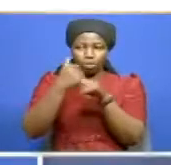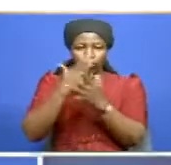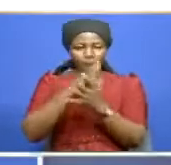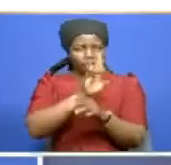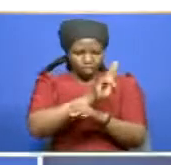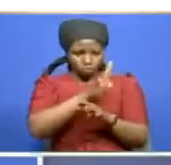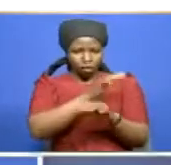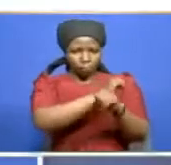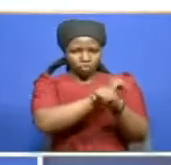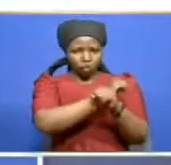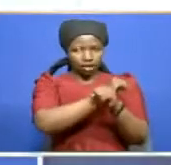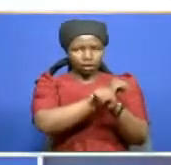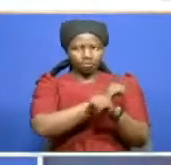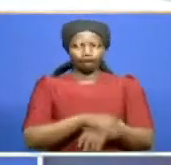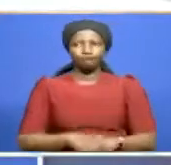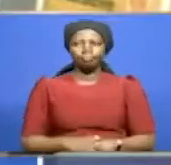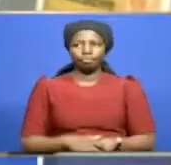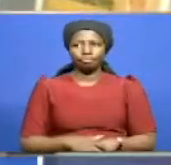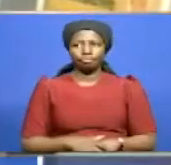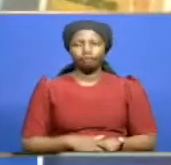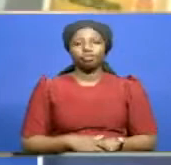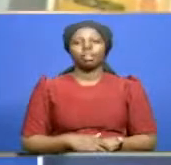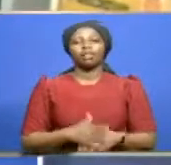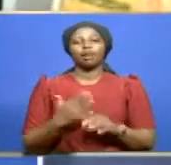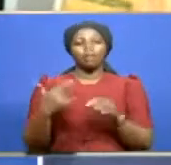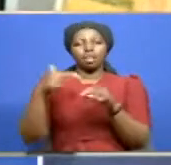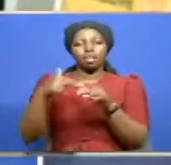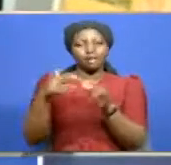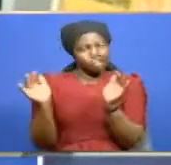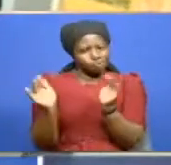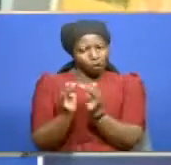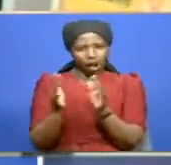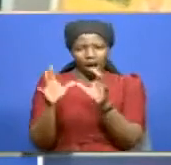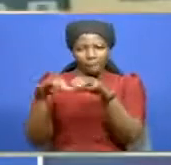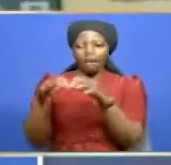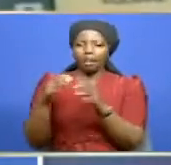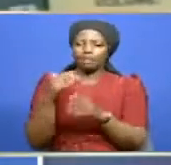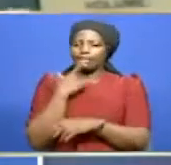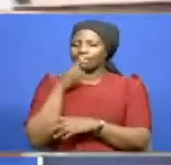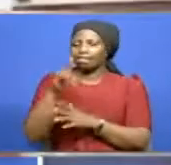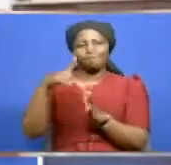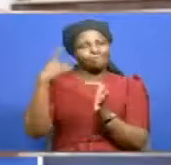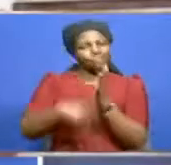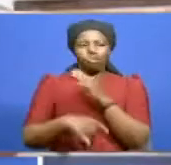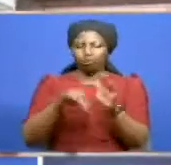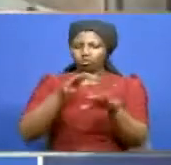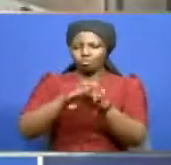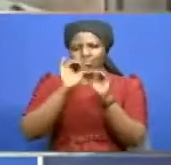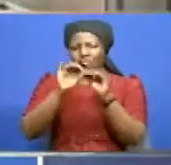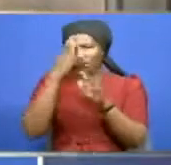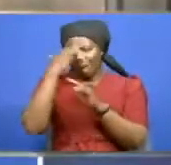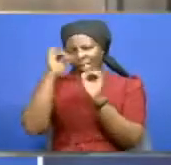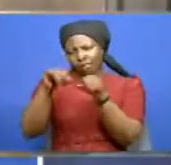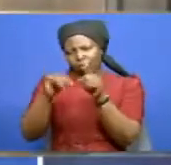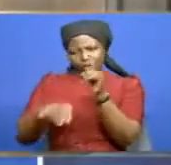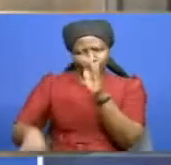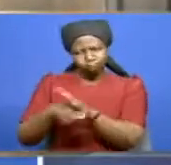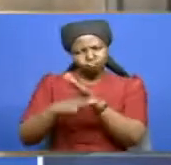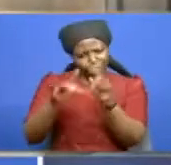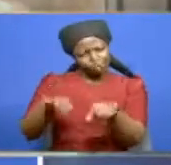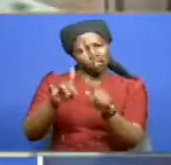protected. However, mid and small petroleum retailers have decried the proposed penalties, saying they'll be pushed out of business. All what you